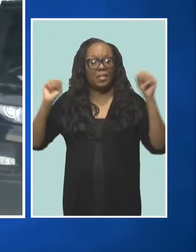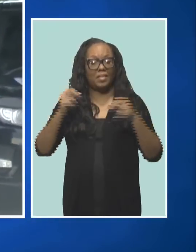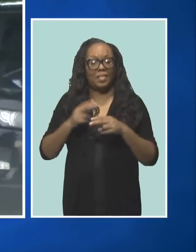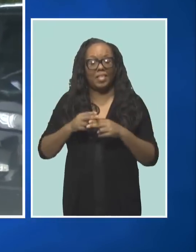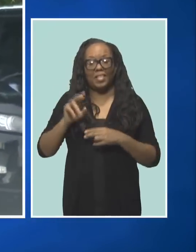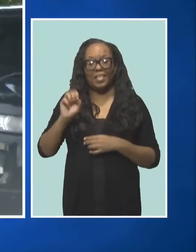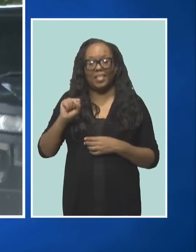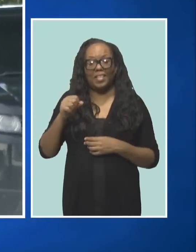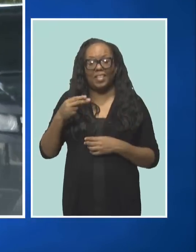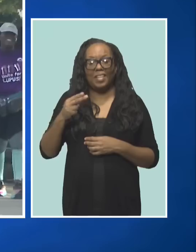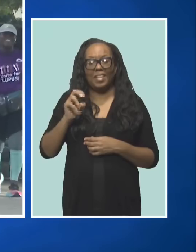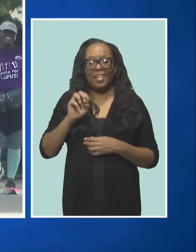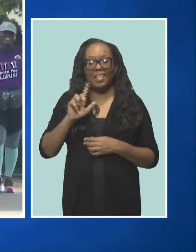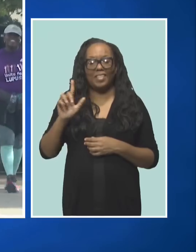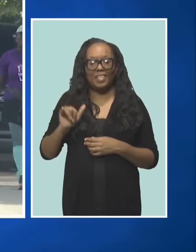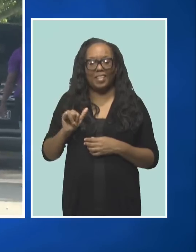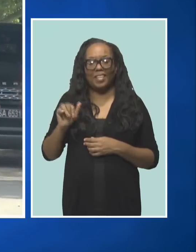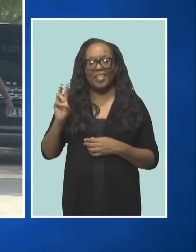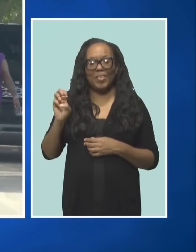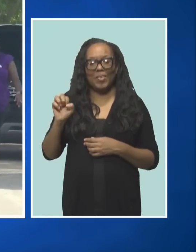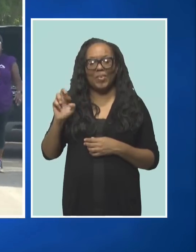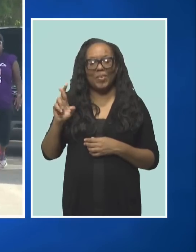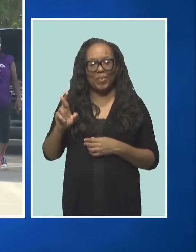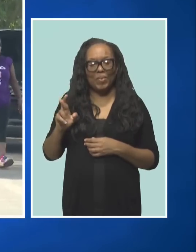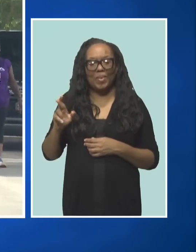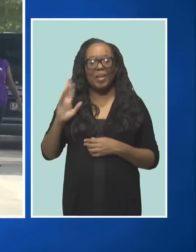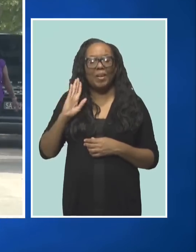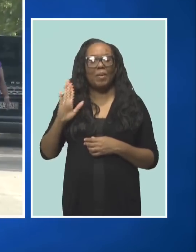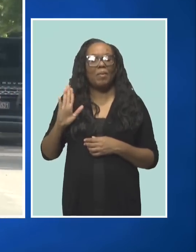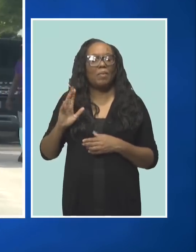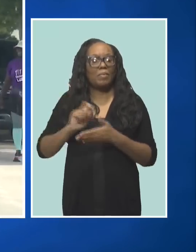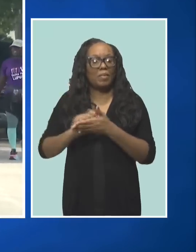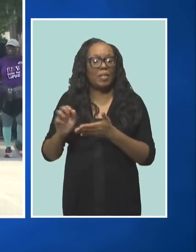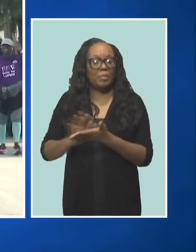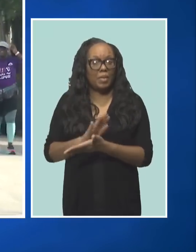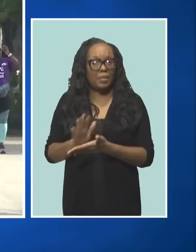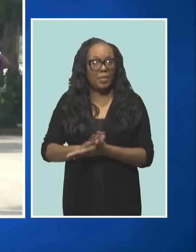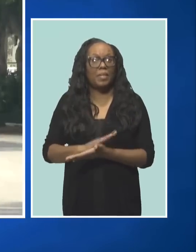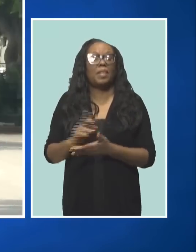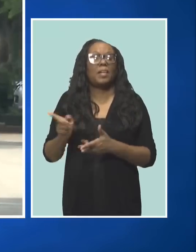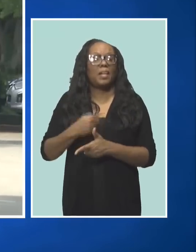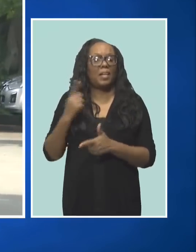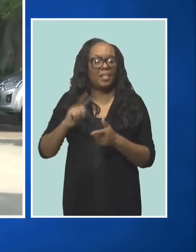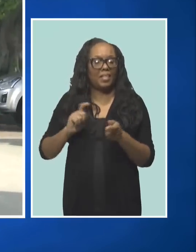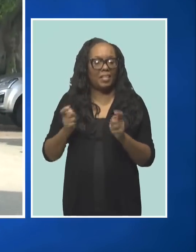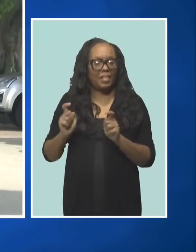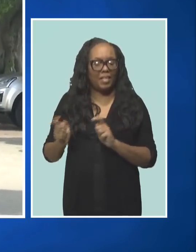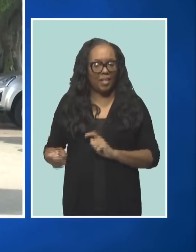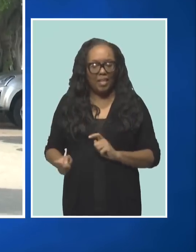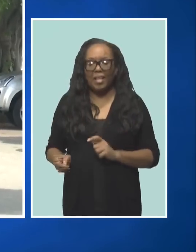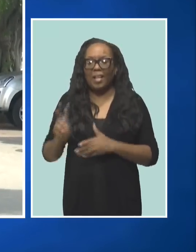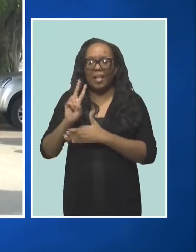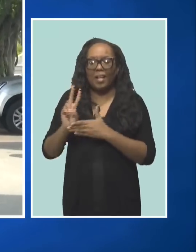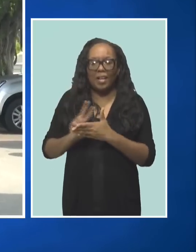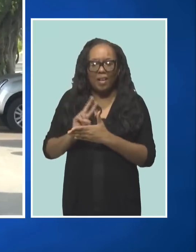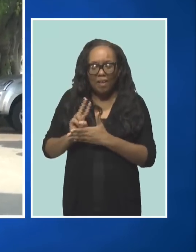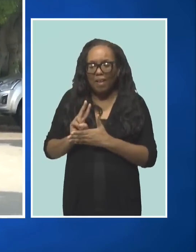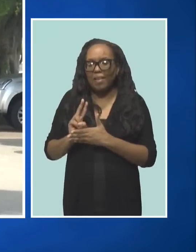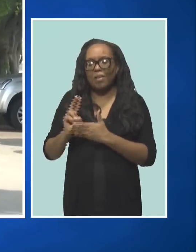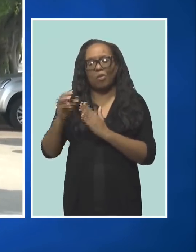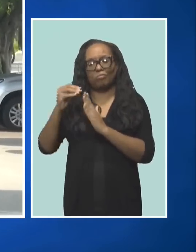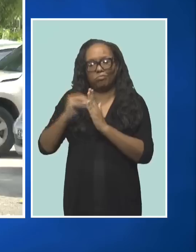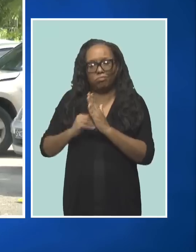with a paper which will be turned into a documentary. She also urges all those affected by the disease to join the